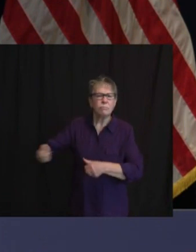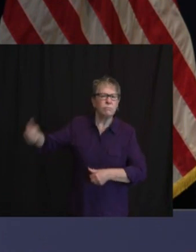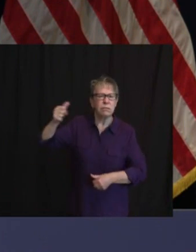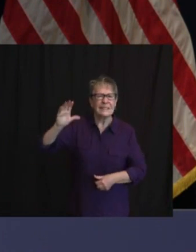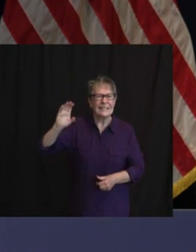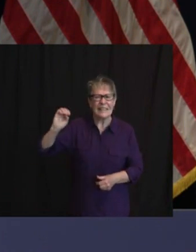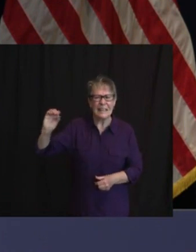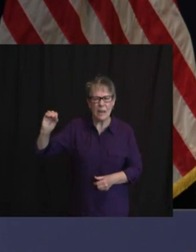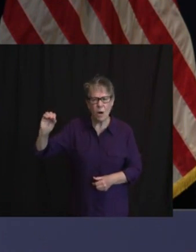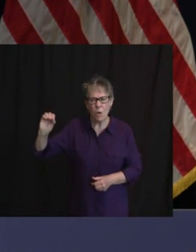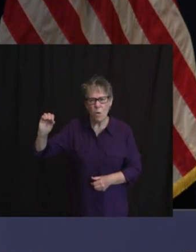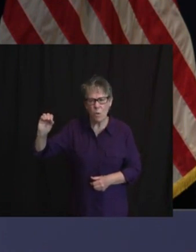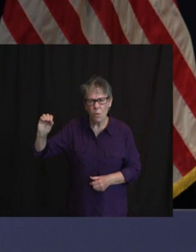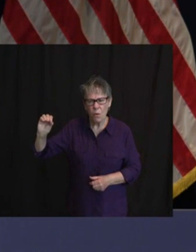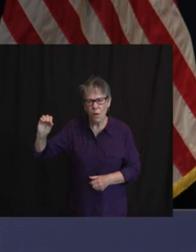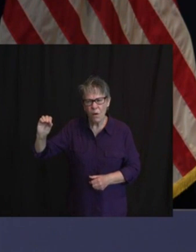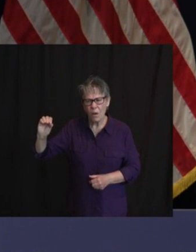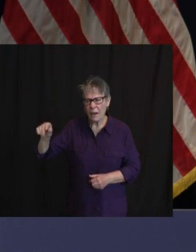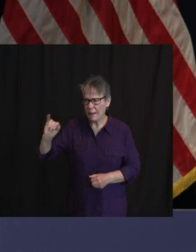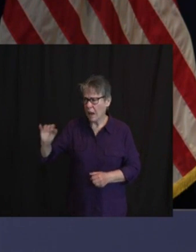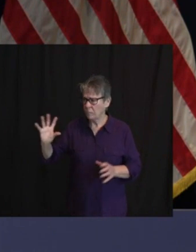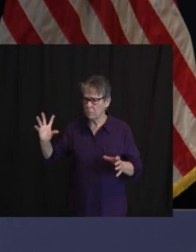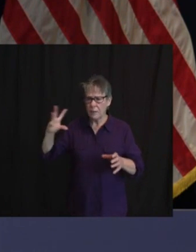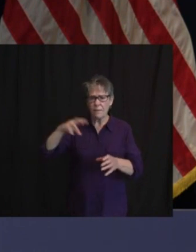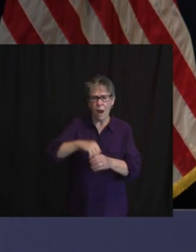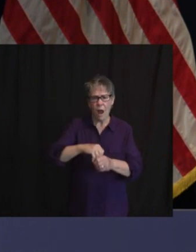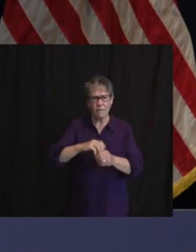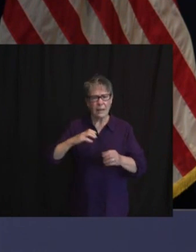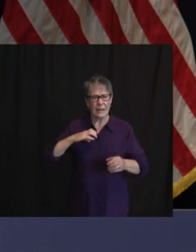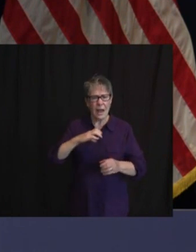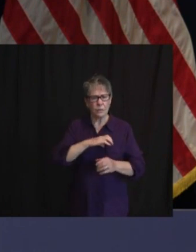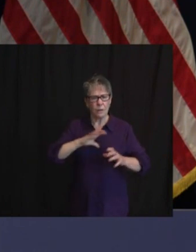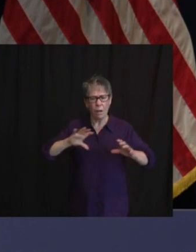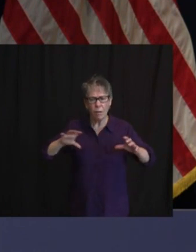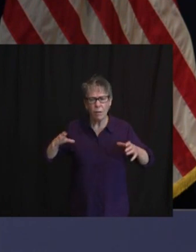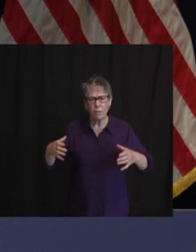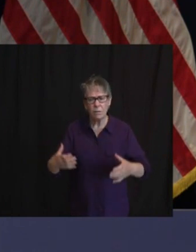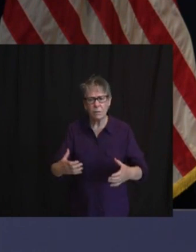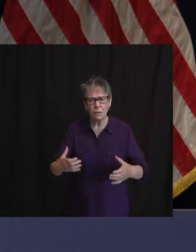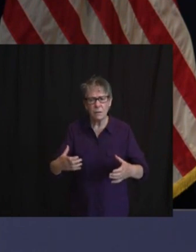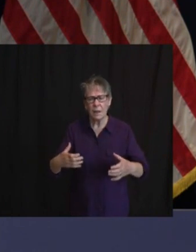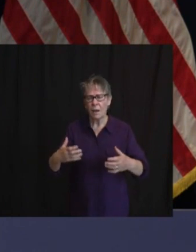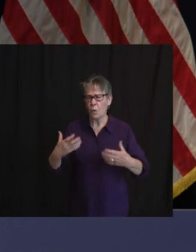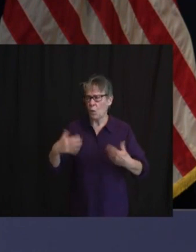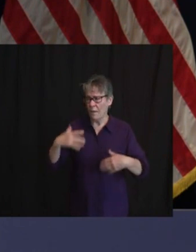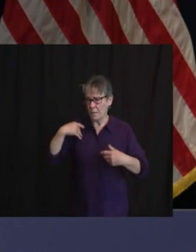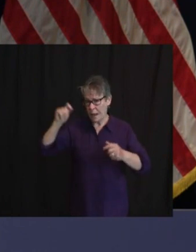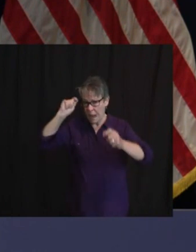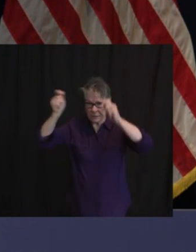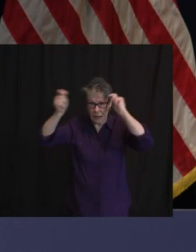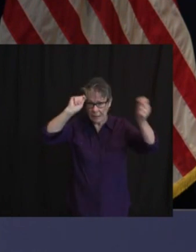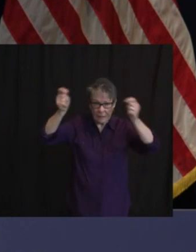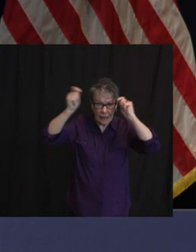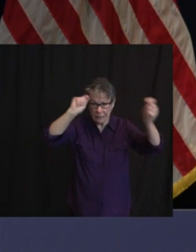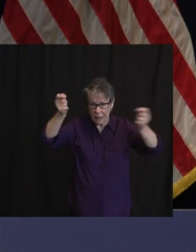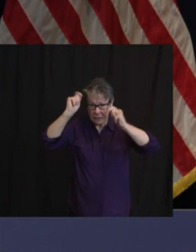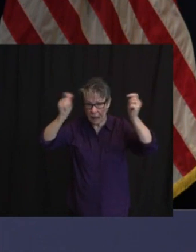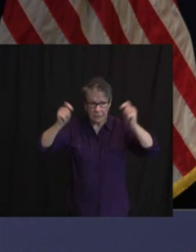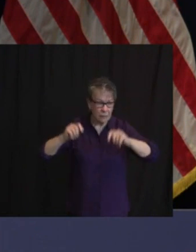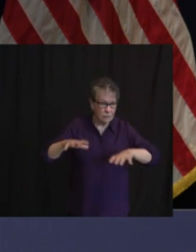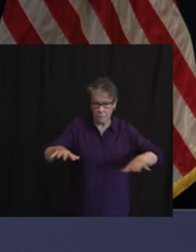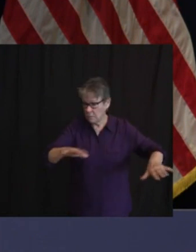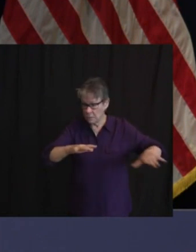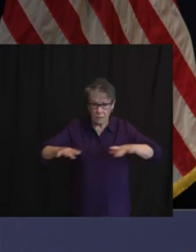he's wearing multiple hats is an understatement. He wrote an op-ed for USA Today, which I think is a must-read for